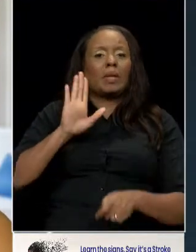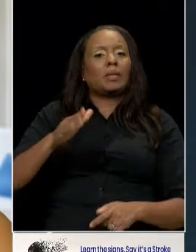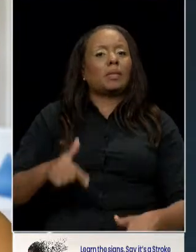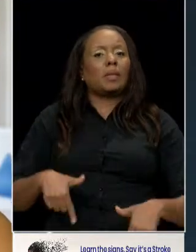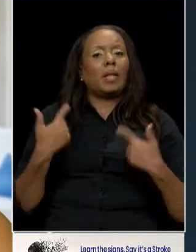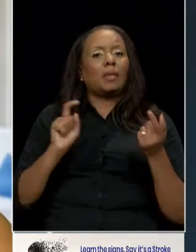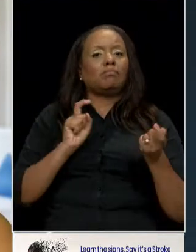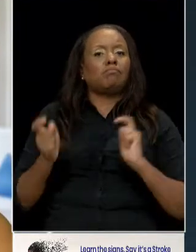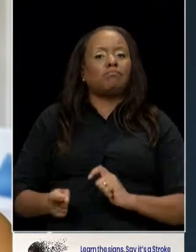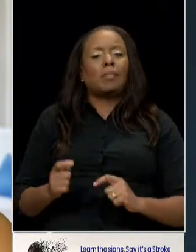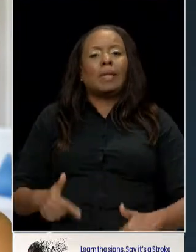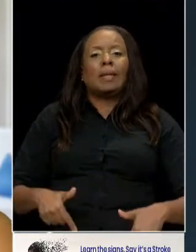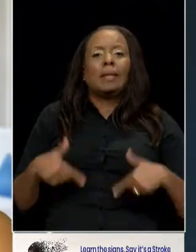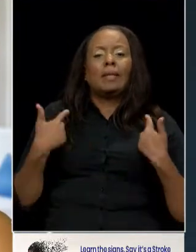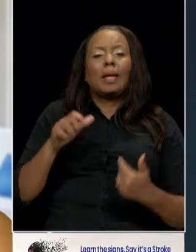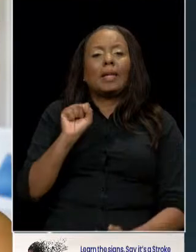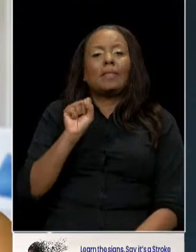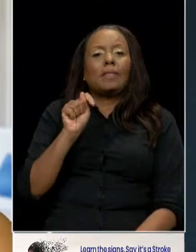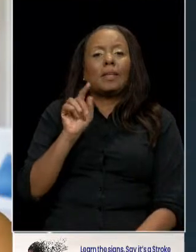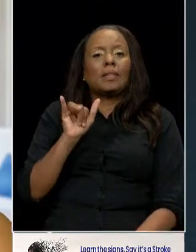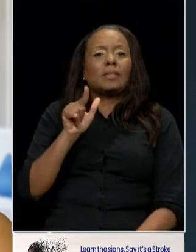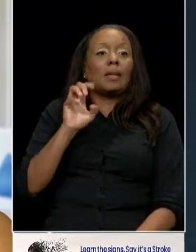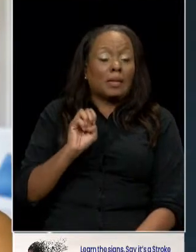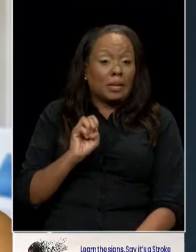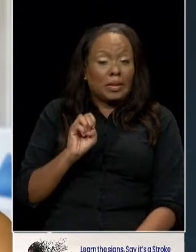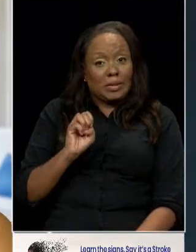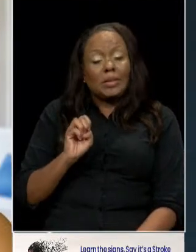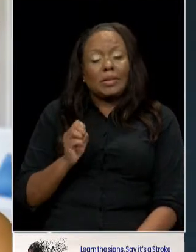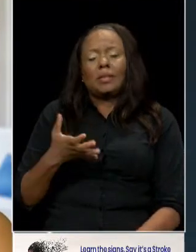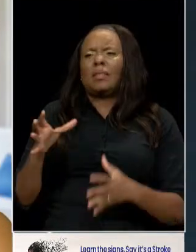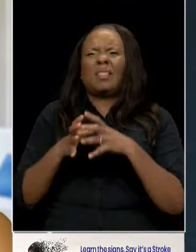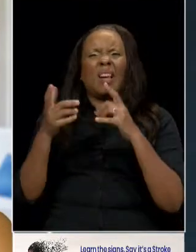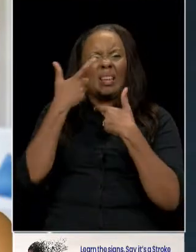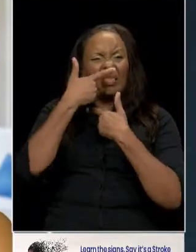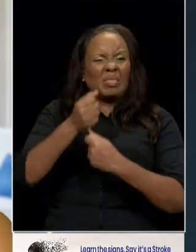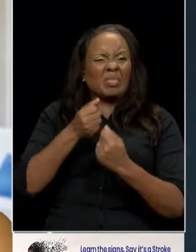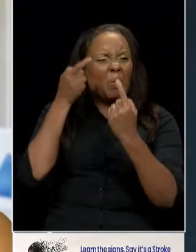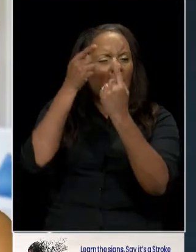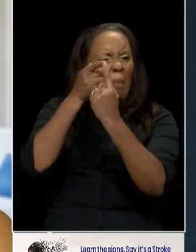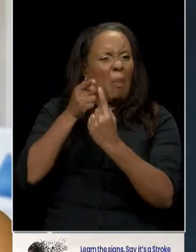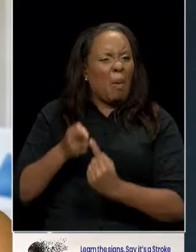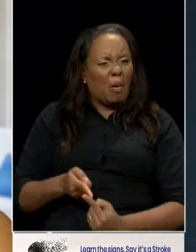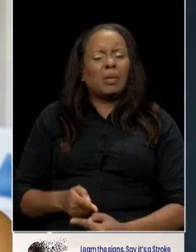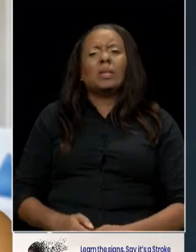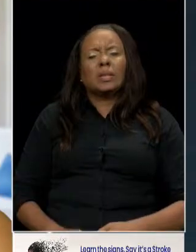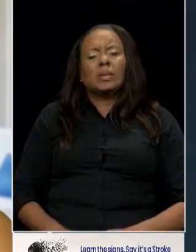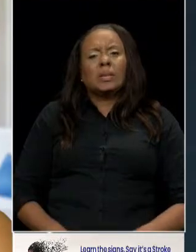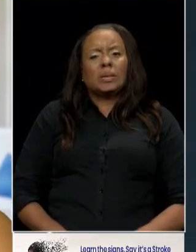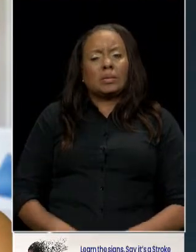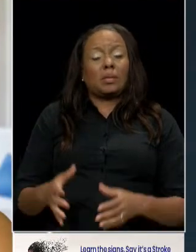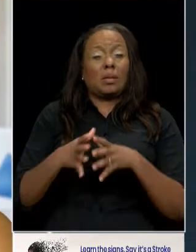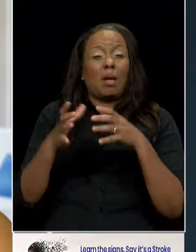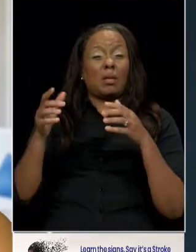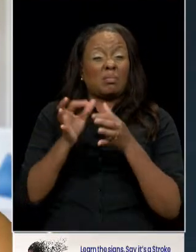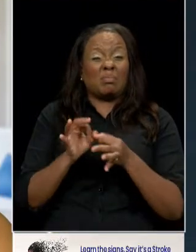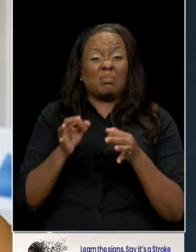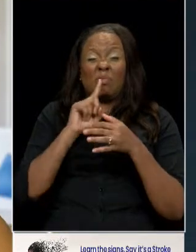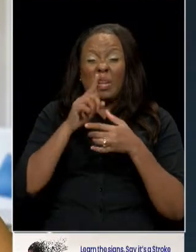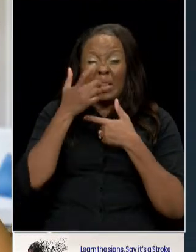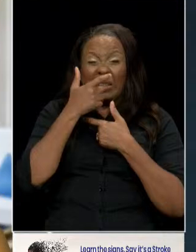lifestyle condition as an amputee. So a number of interesting points coming up there, David,